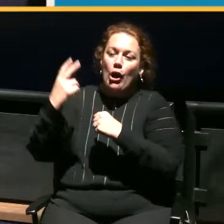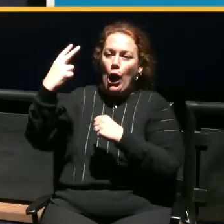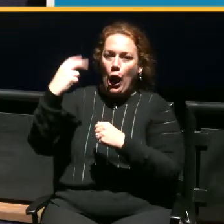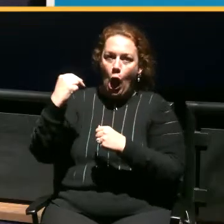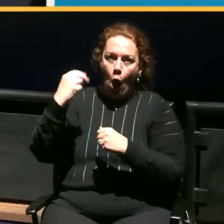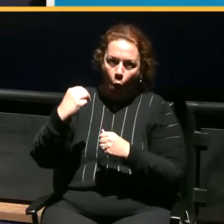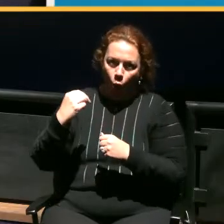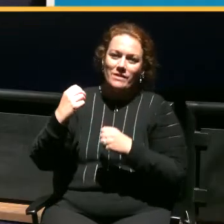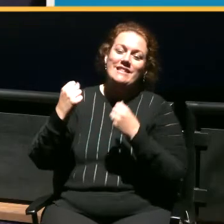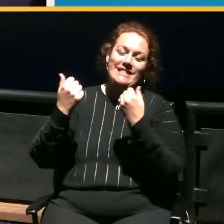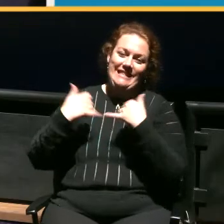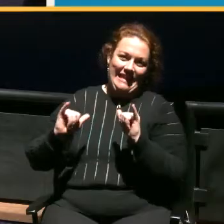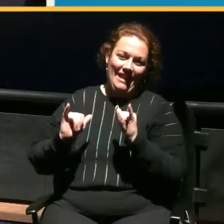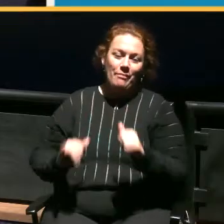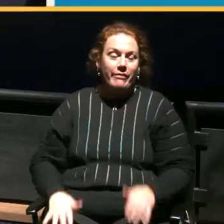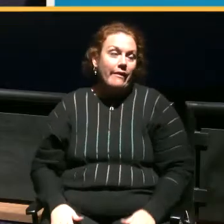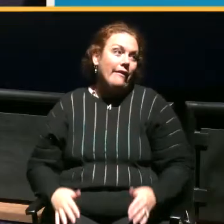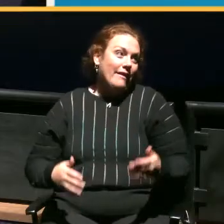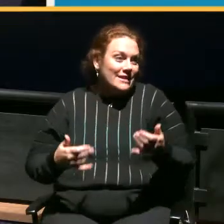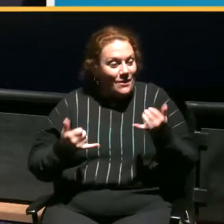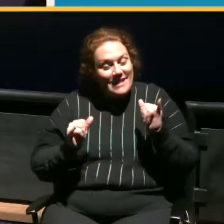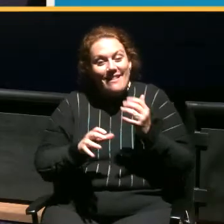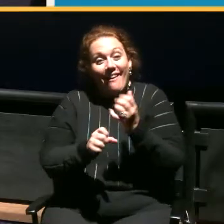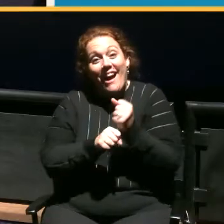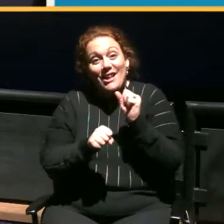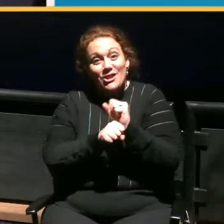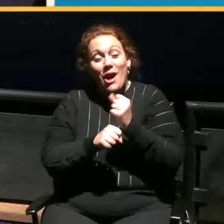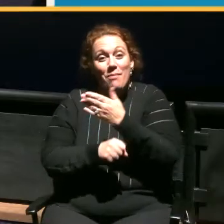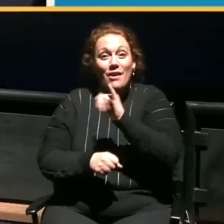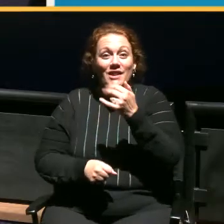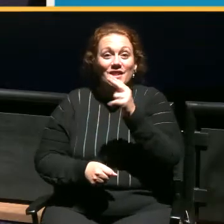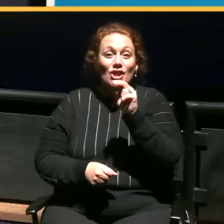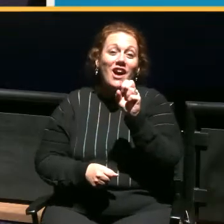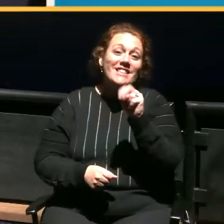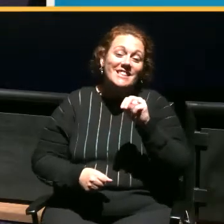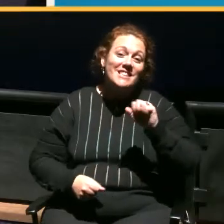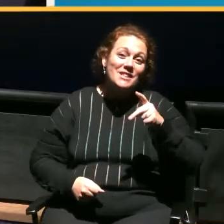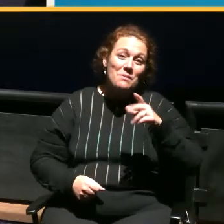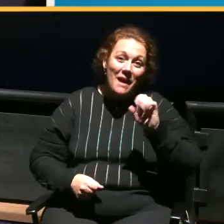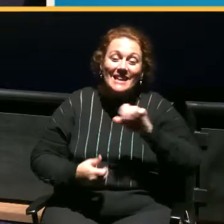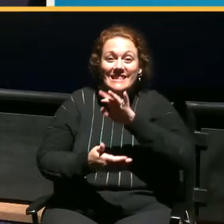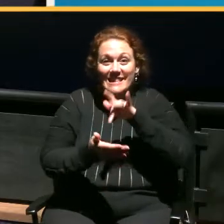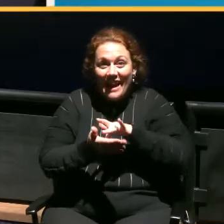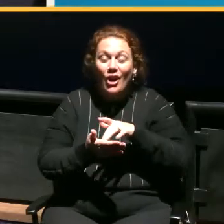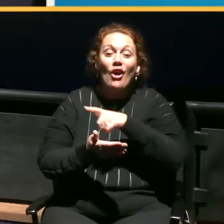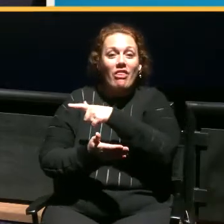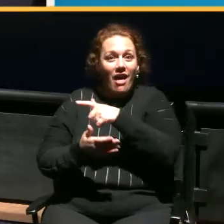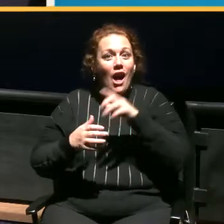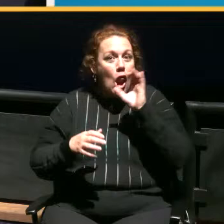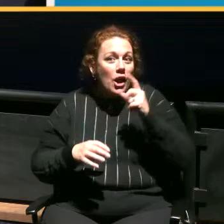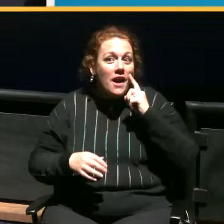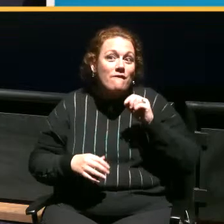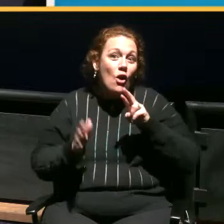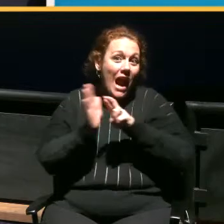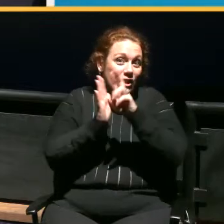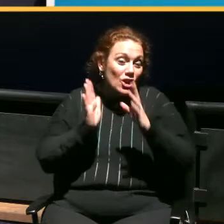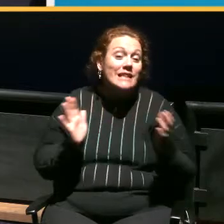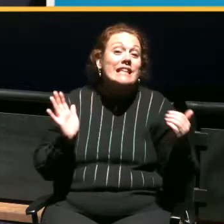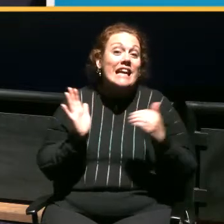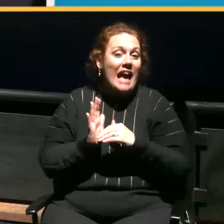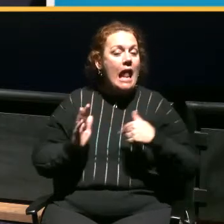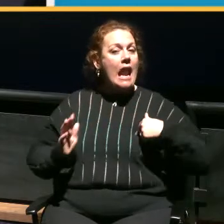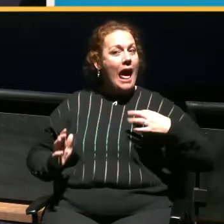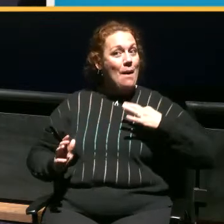so then I go, and I was lucky enough to get a job down at the Johnson Space Center, and NASA's looking for astronauts again. I apply, and this time I